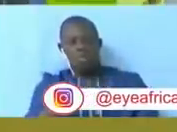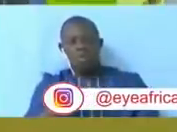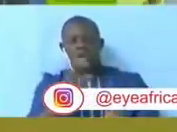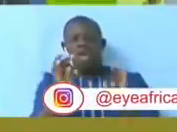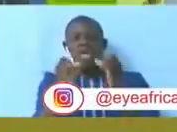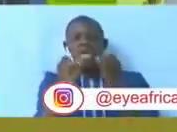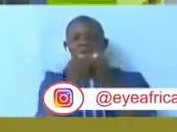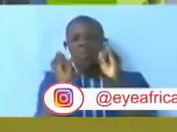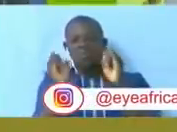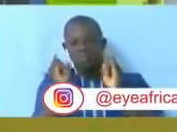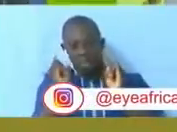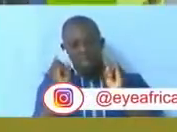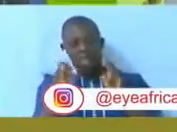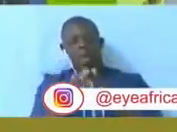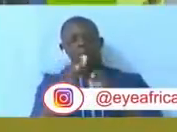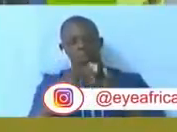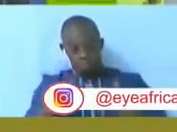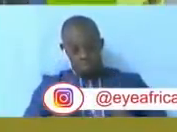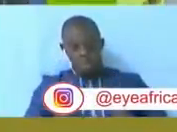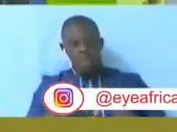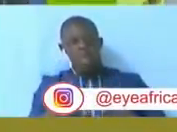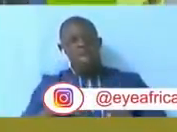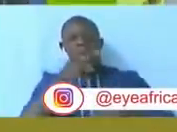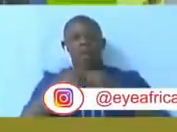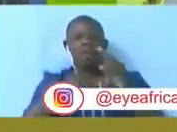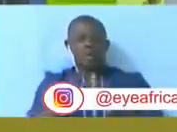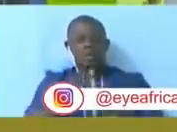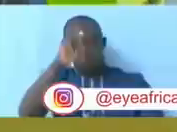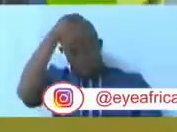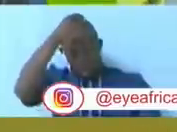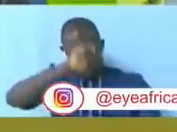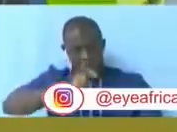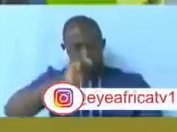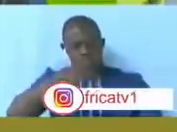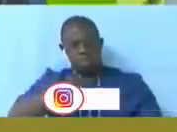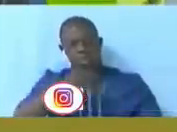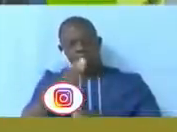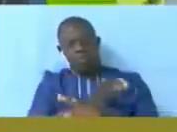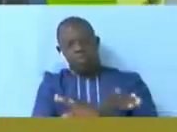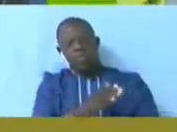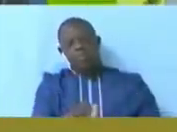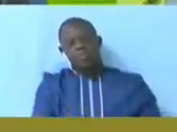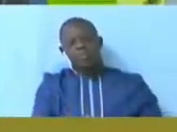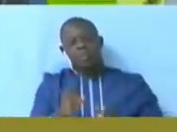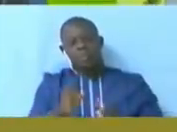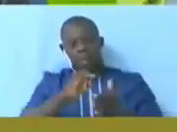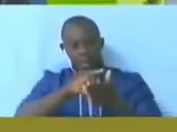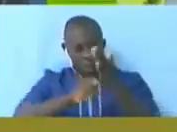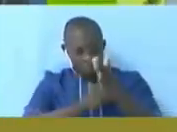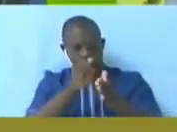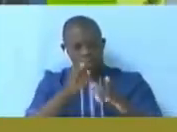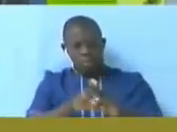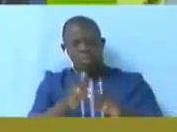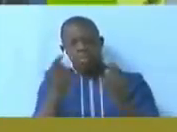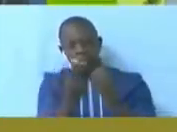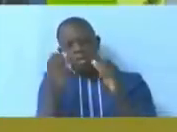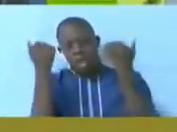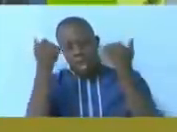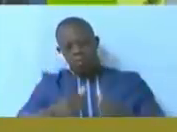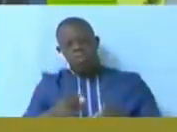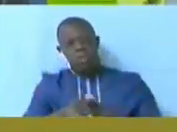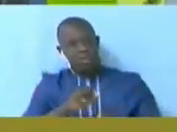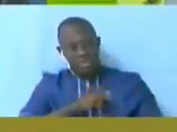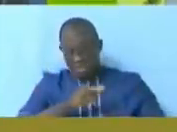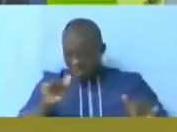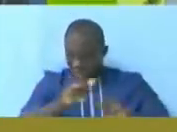police. Kohani ilafta fana la bunda la meni alongo ulbelori ifaye andu wala wala bekera police holdi. Investigate the matter. Kakuo nyinta ka kisikisi. He